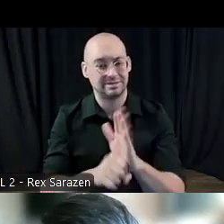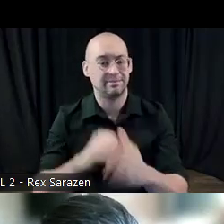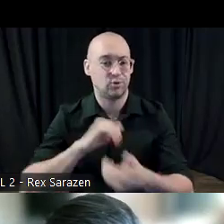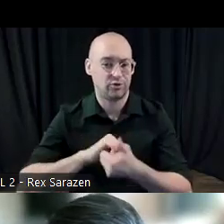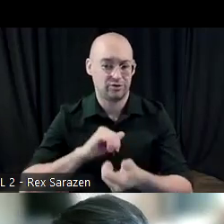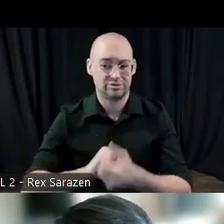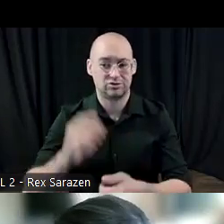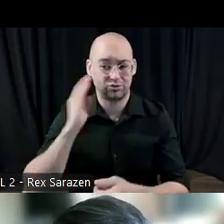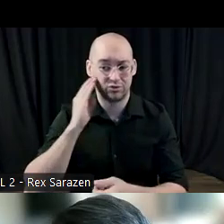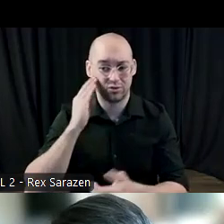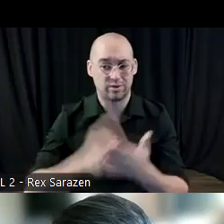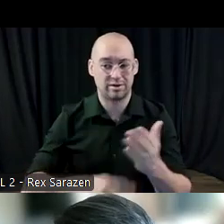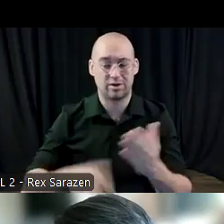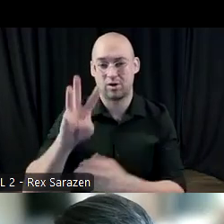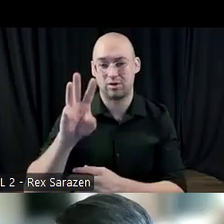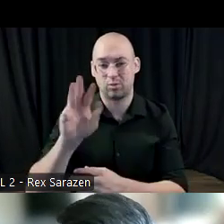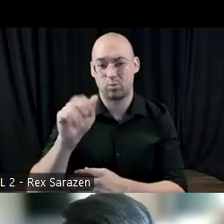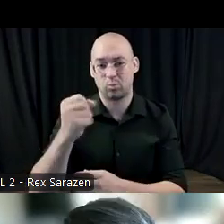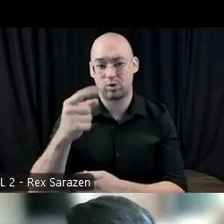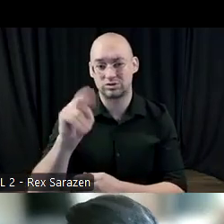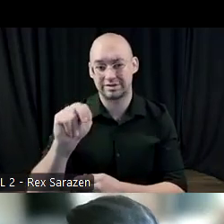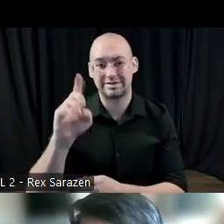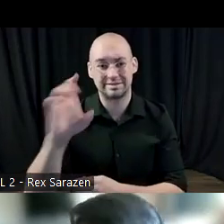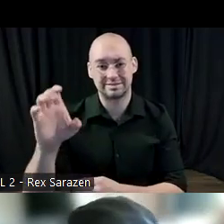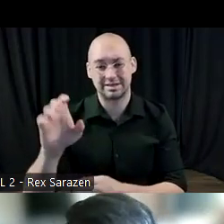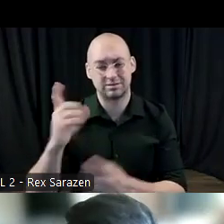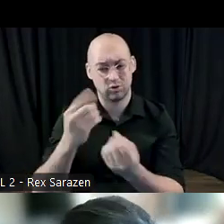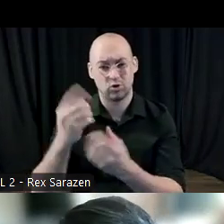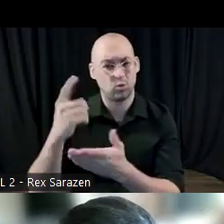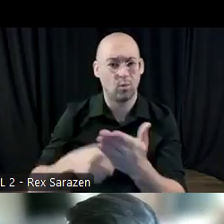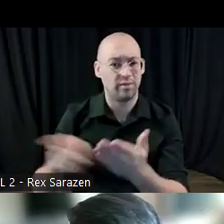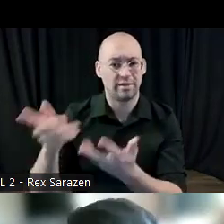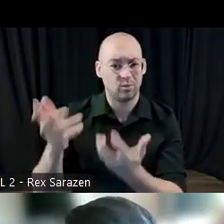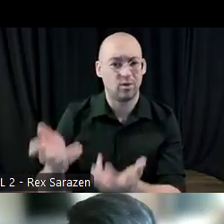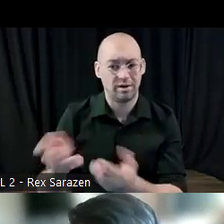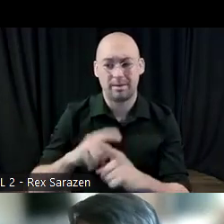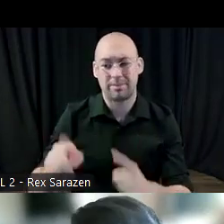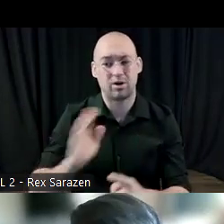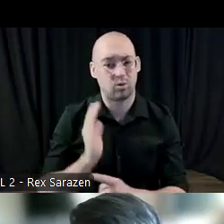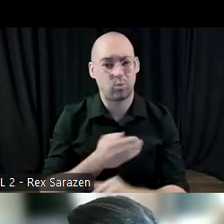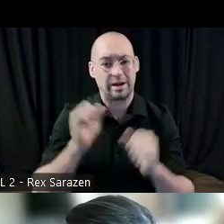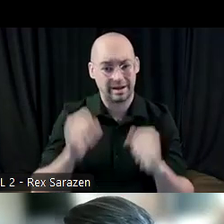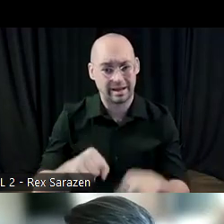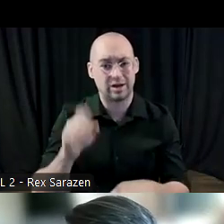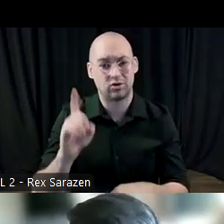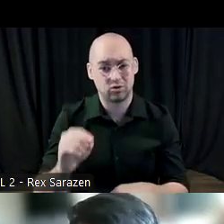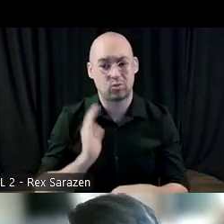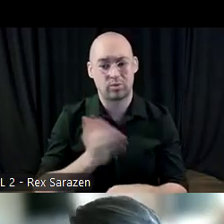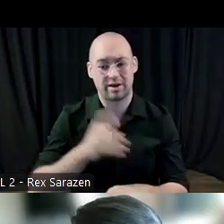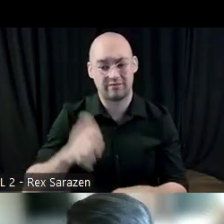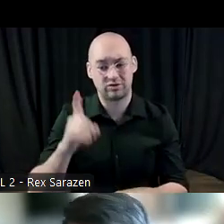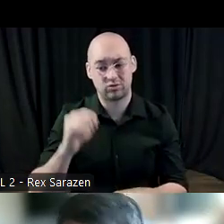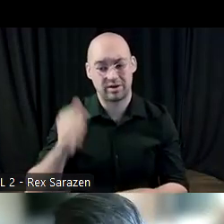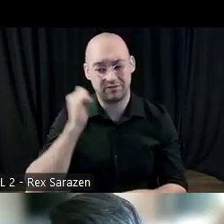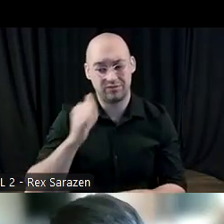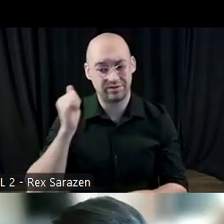what? Washington can do whatever it wants, but this is something that we can do, and we have to do it every day. So I want